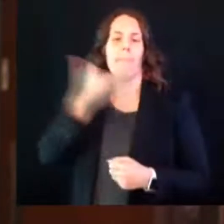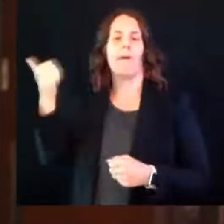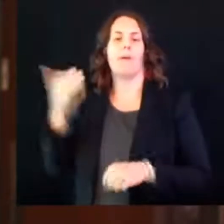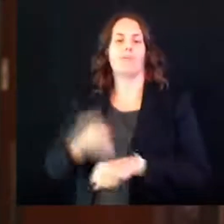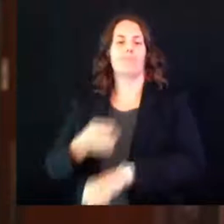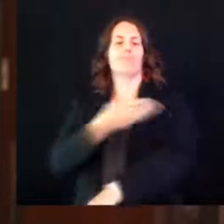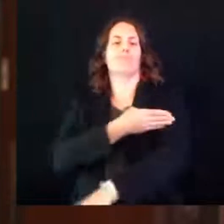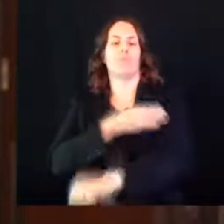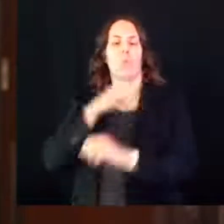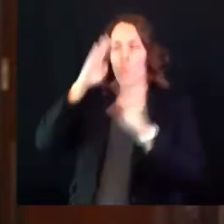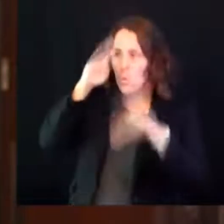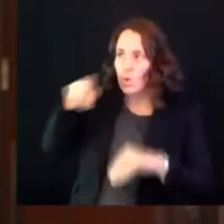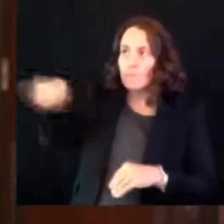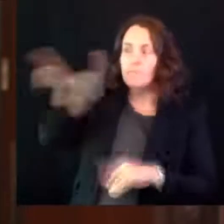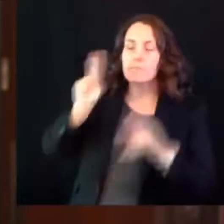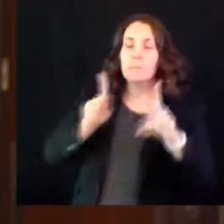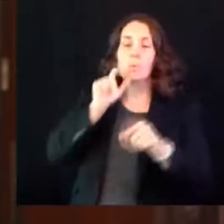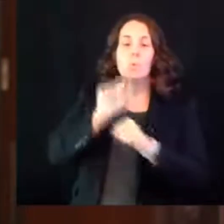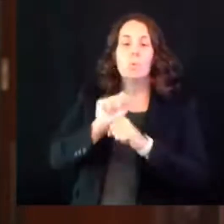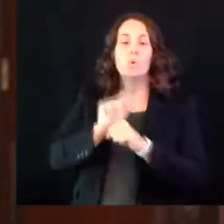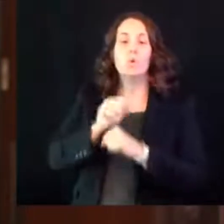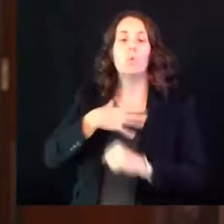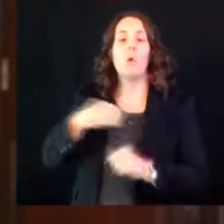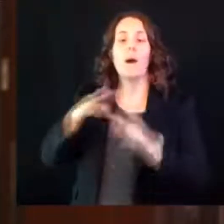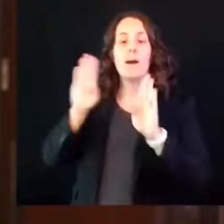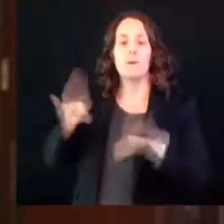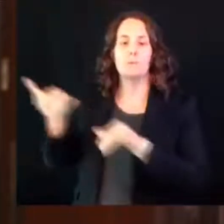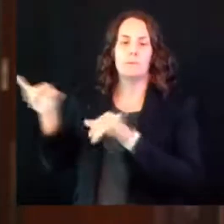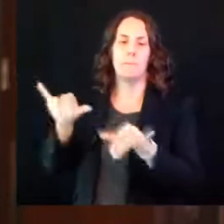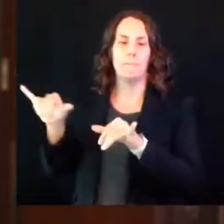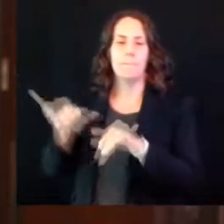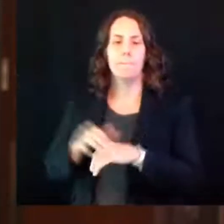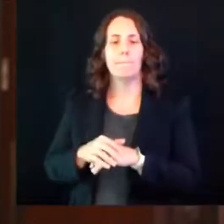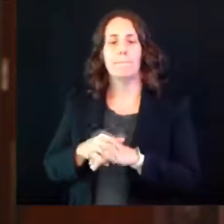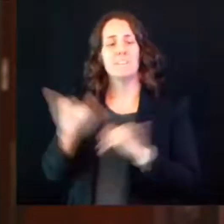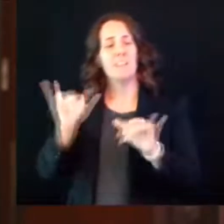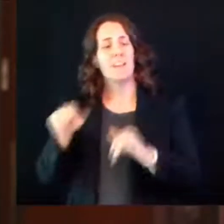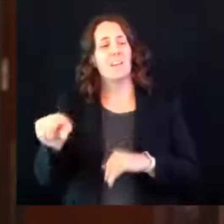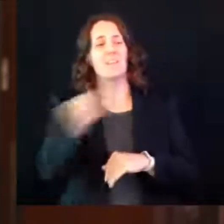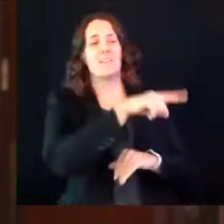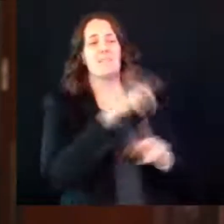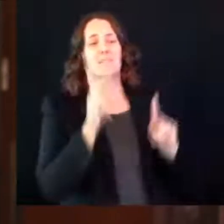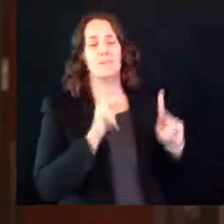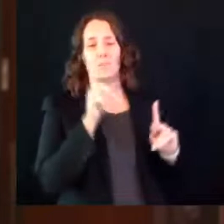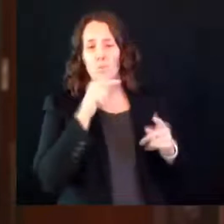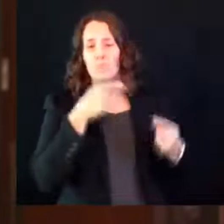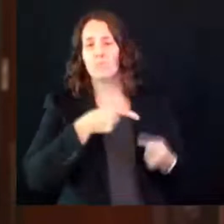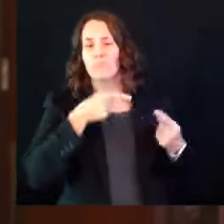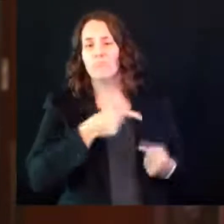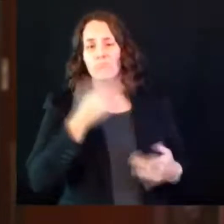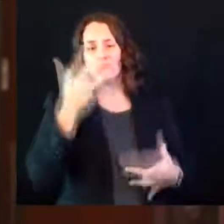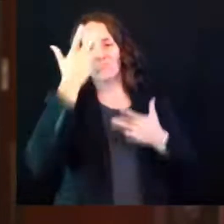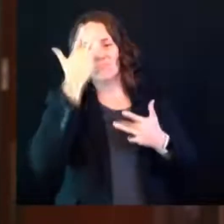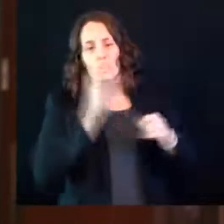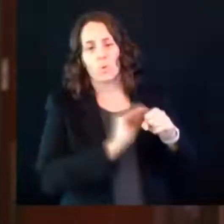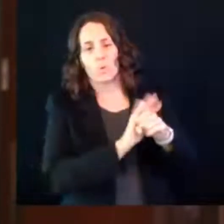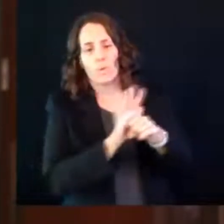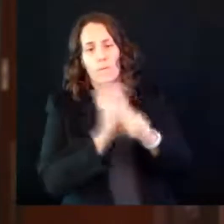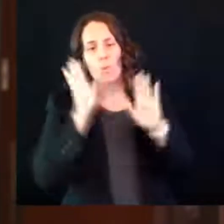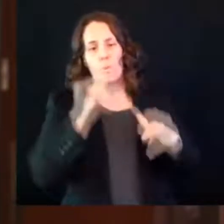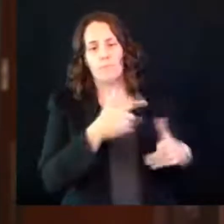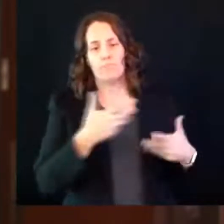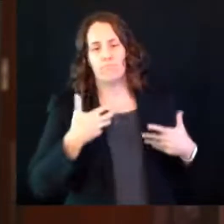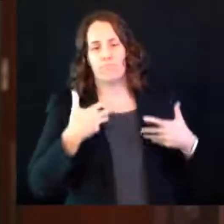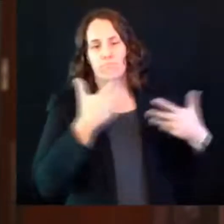nationwide who are fighting this virus. This serves as a good reminder to all of us. This virus can